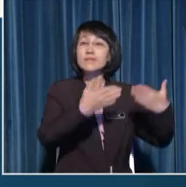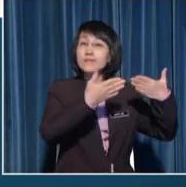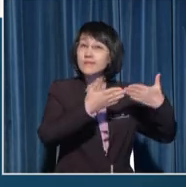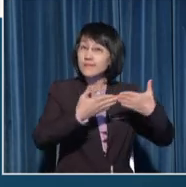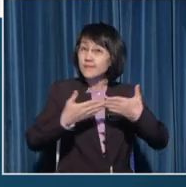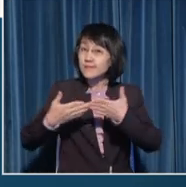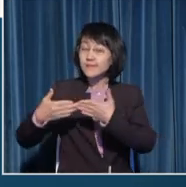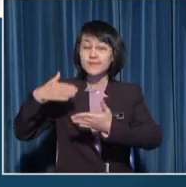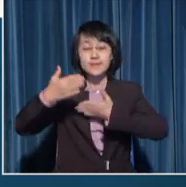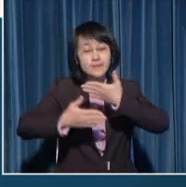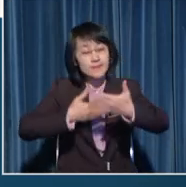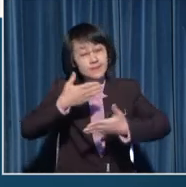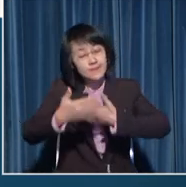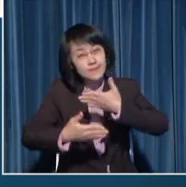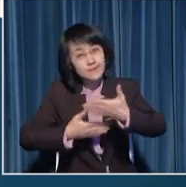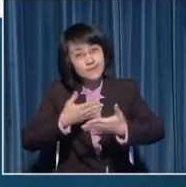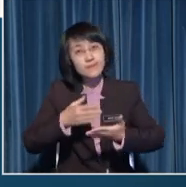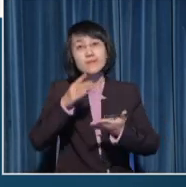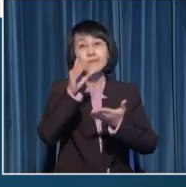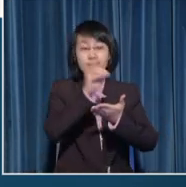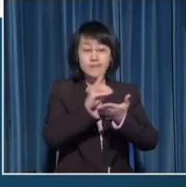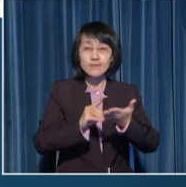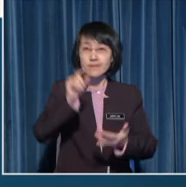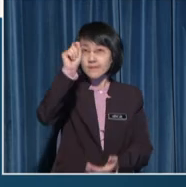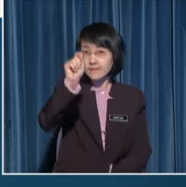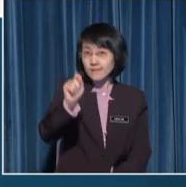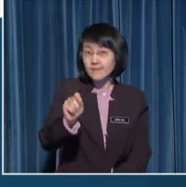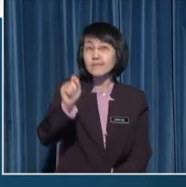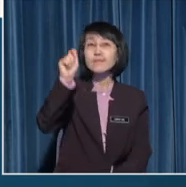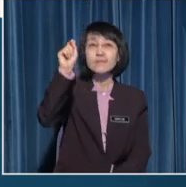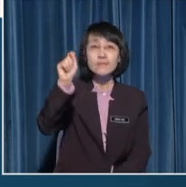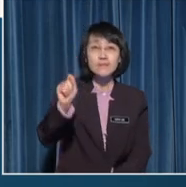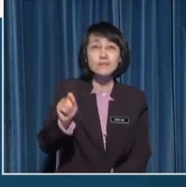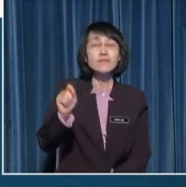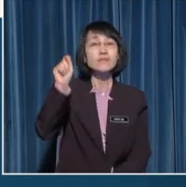Continue the process of drawing tally like this.